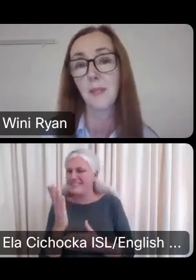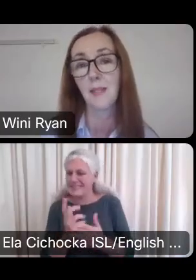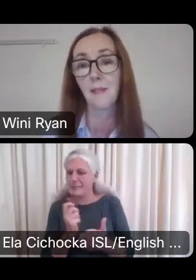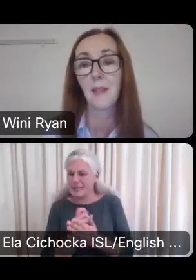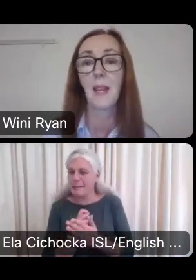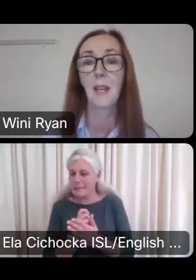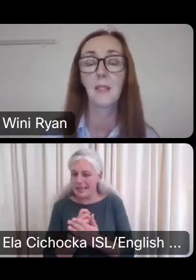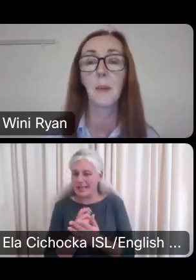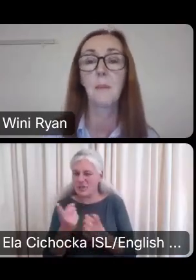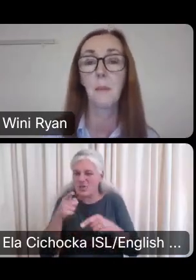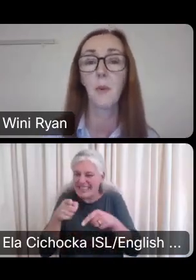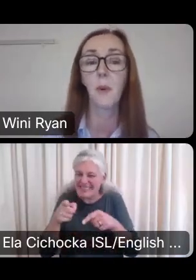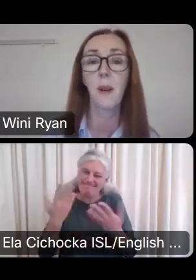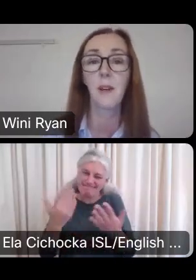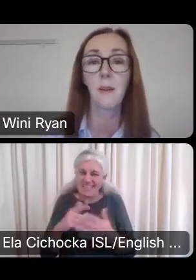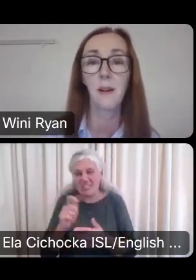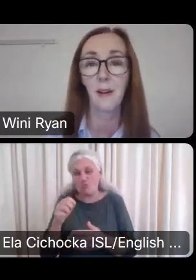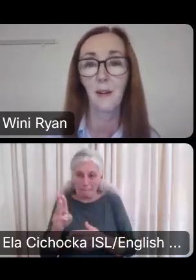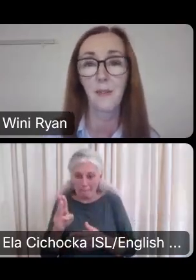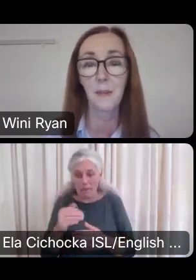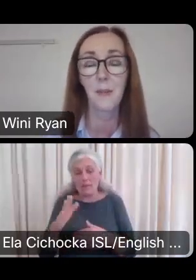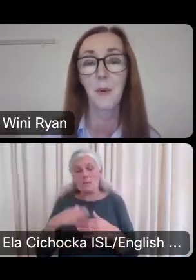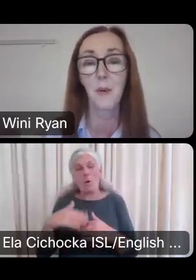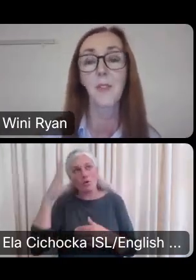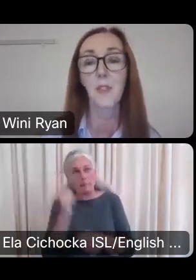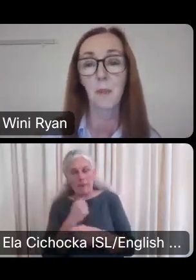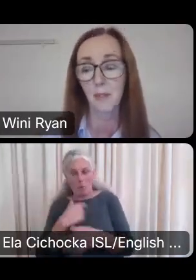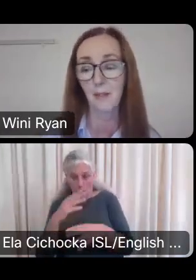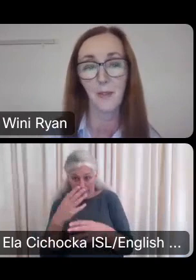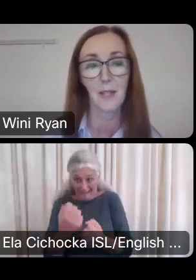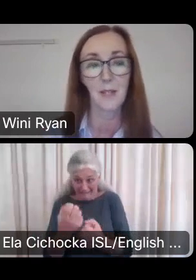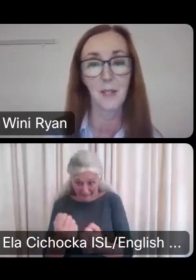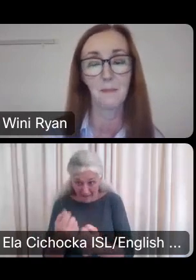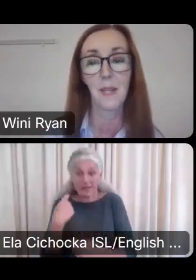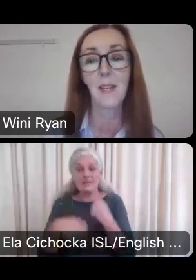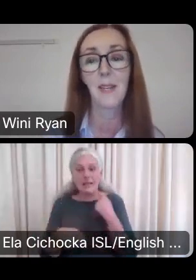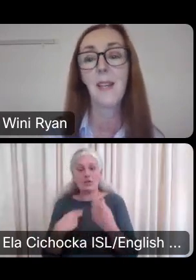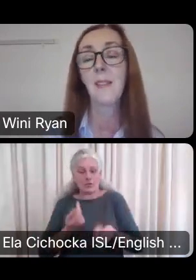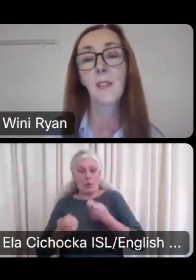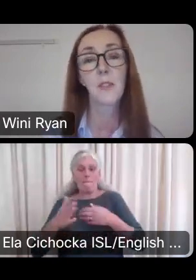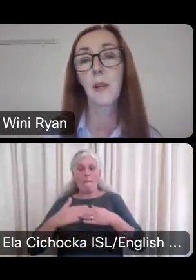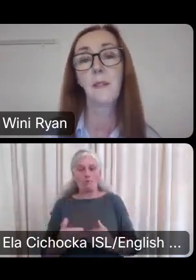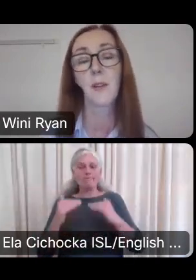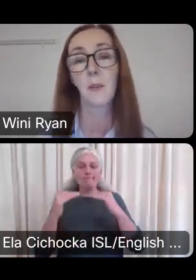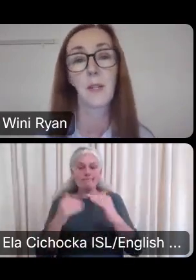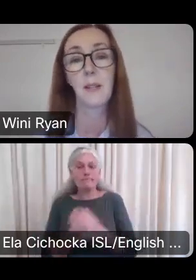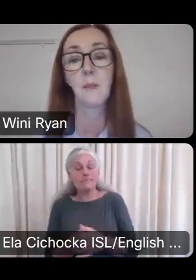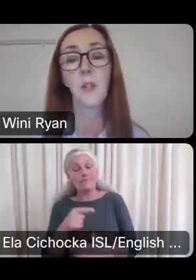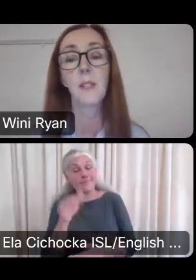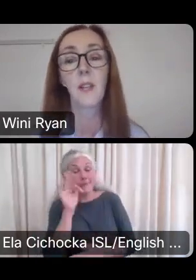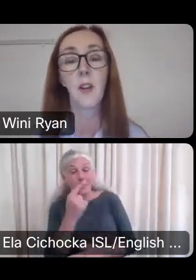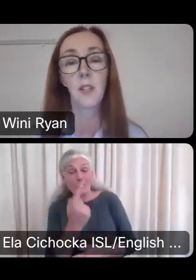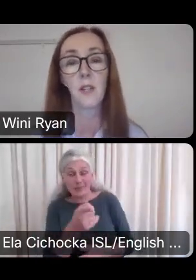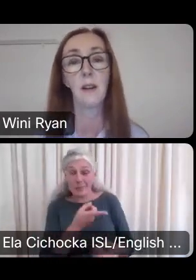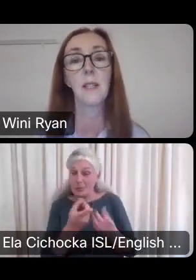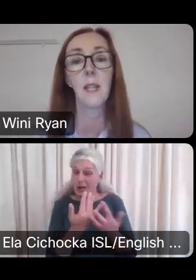traps myself. And it's the more aware you are of them, the more you can stop yourself falling into them. This is a really funny one, and we do